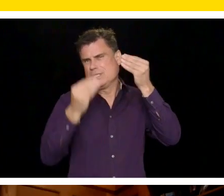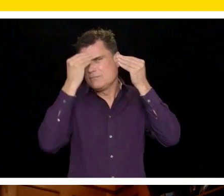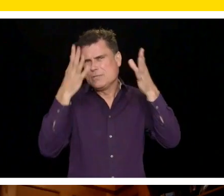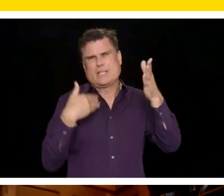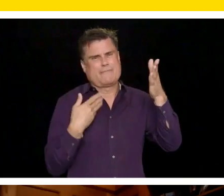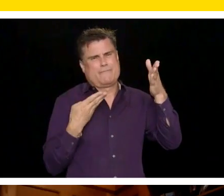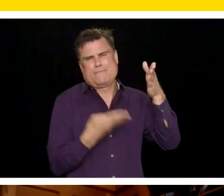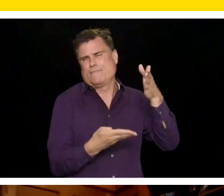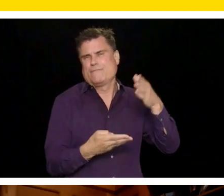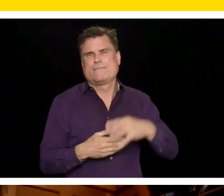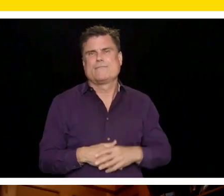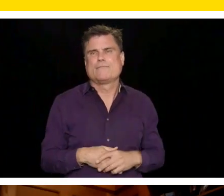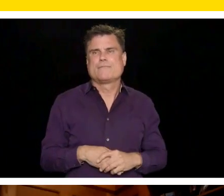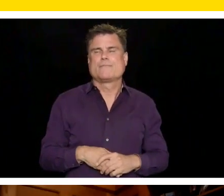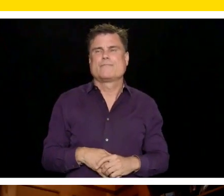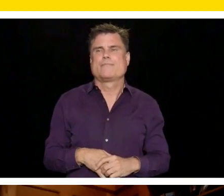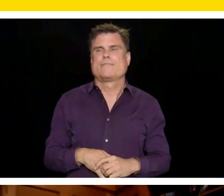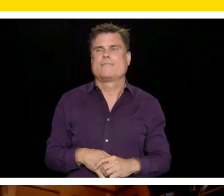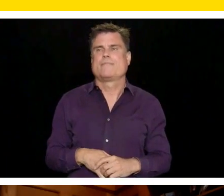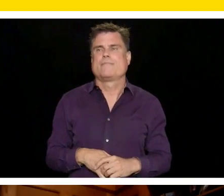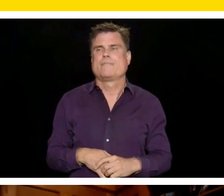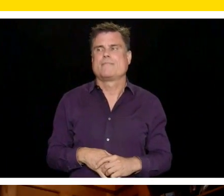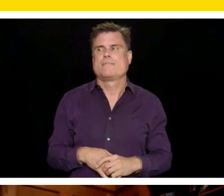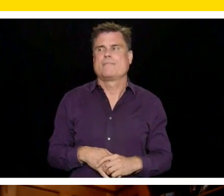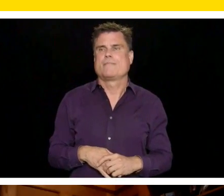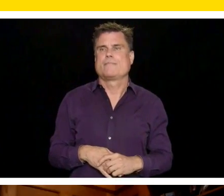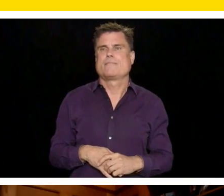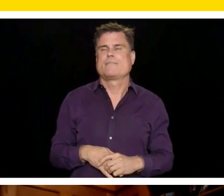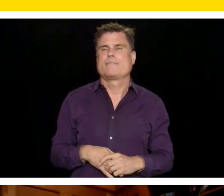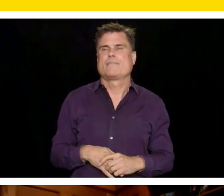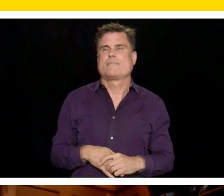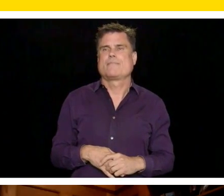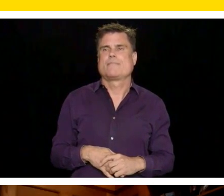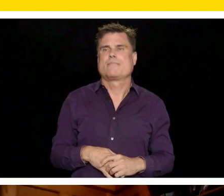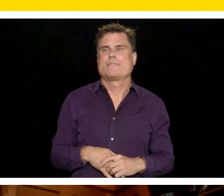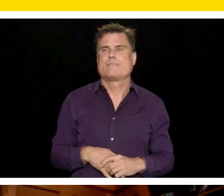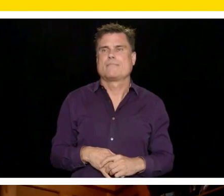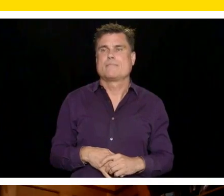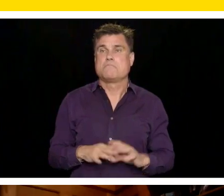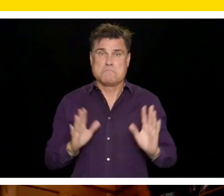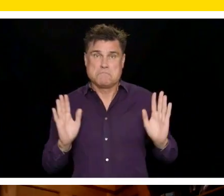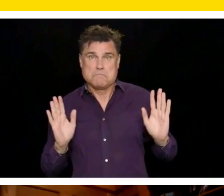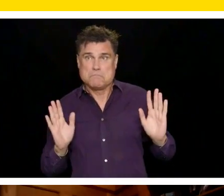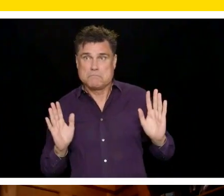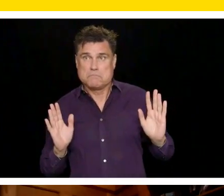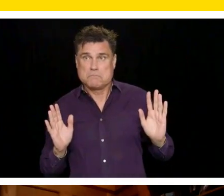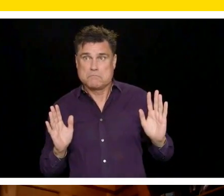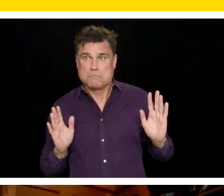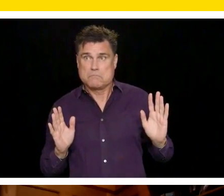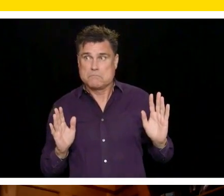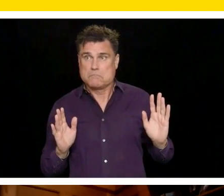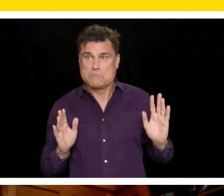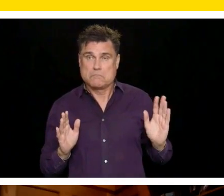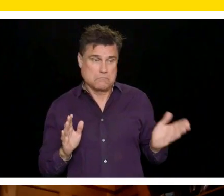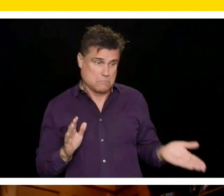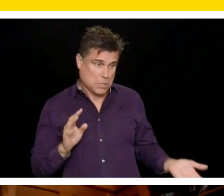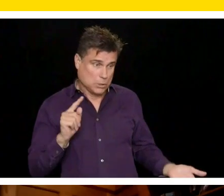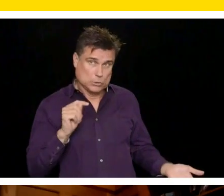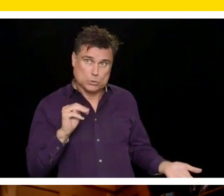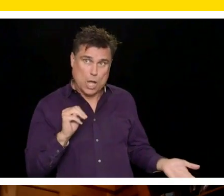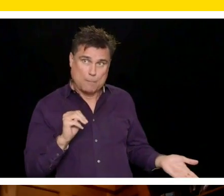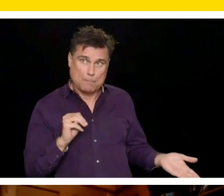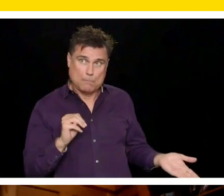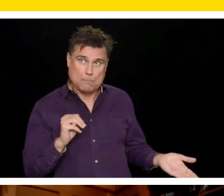questions. So Tom, I'll let you take that away. Thank you very much. And we are getting to